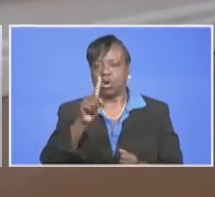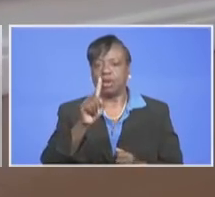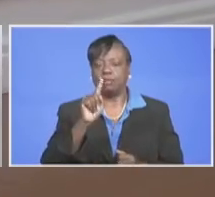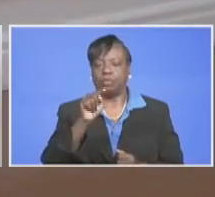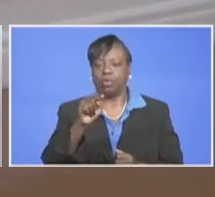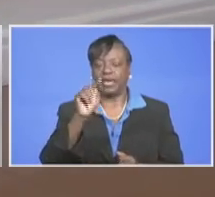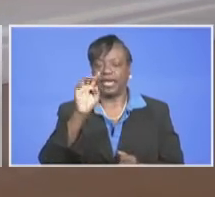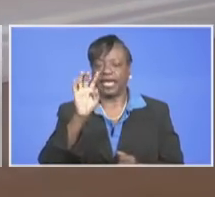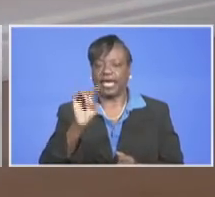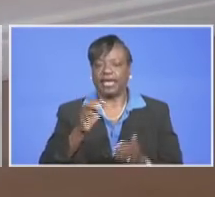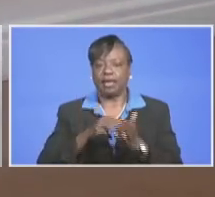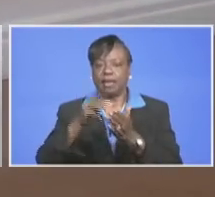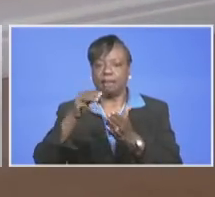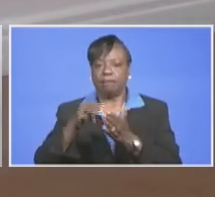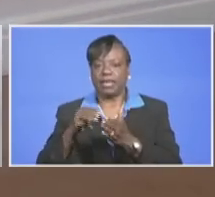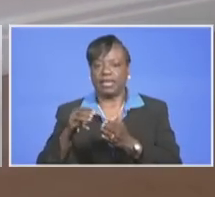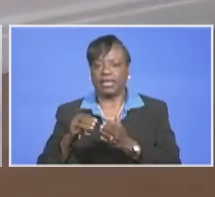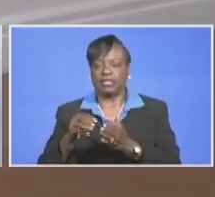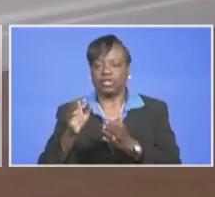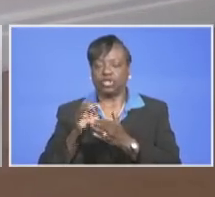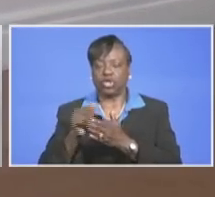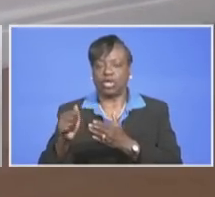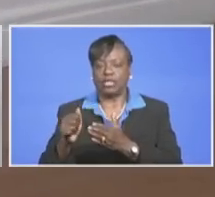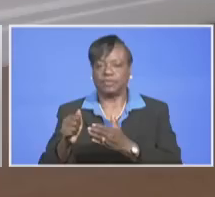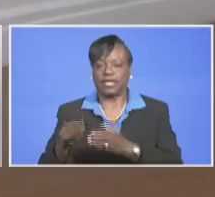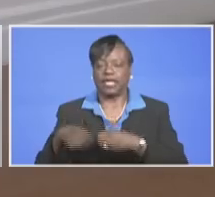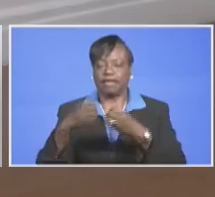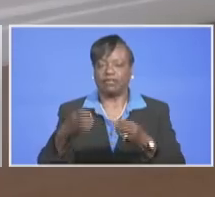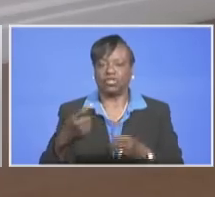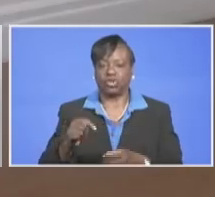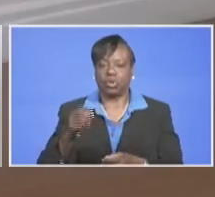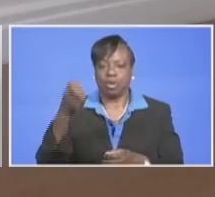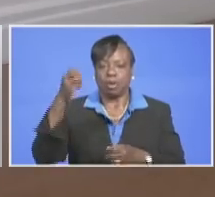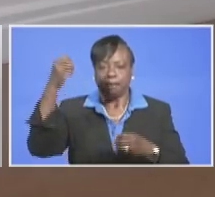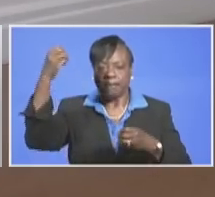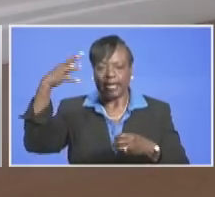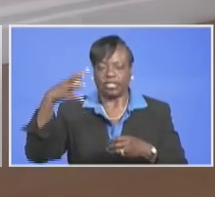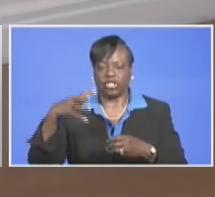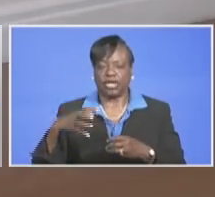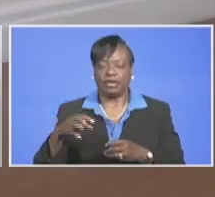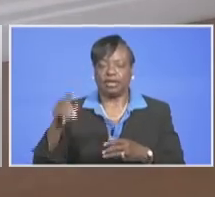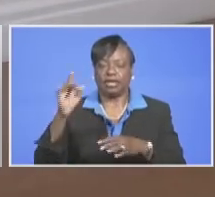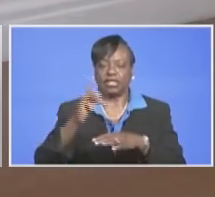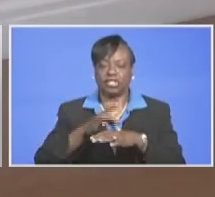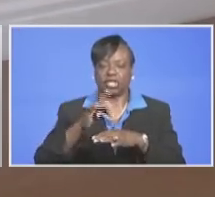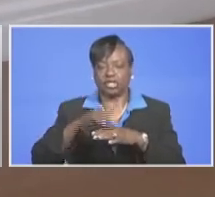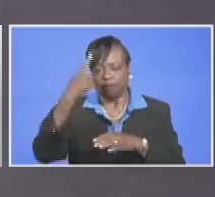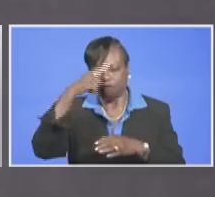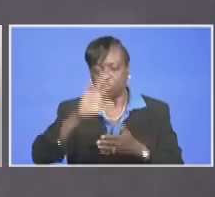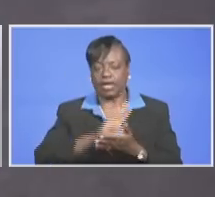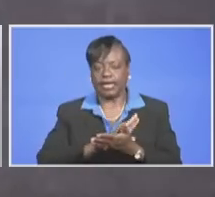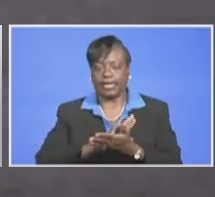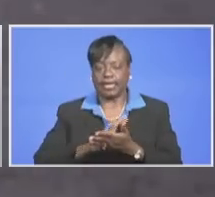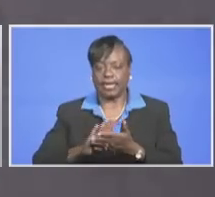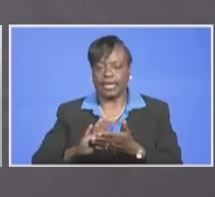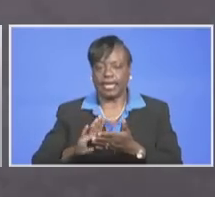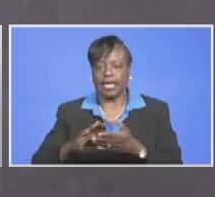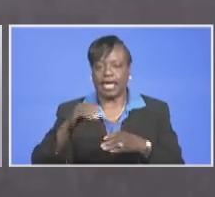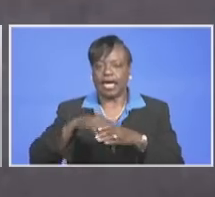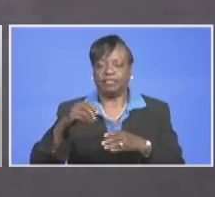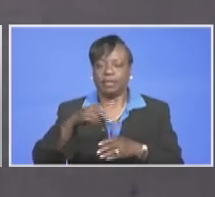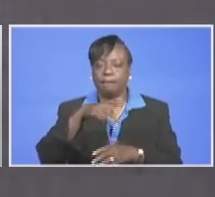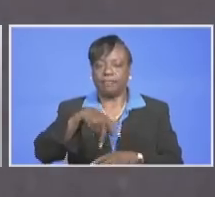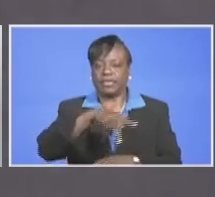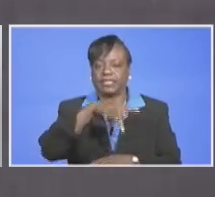was granted to Magic Touch for cleaning services to the critical care block of the Princess Margaret Hospital, and that the contract was approved by the Minister of